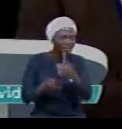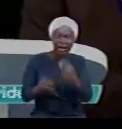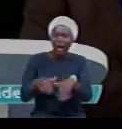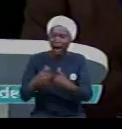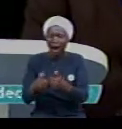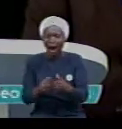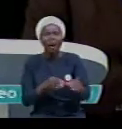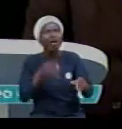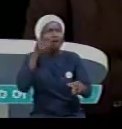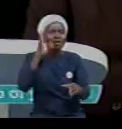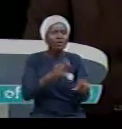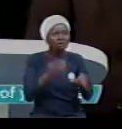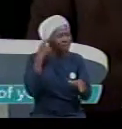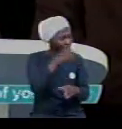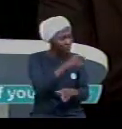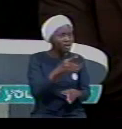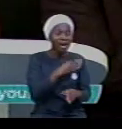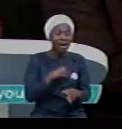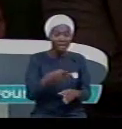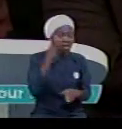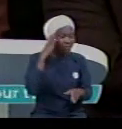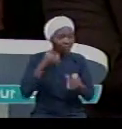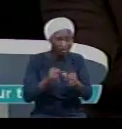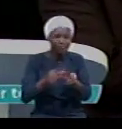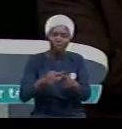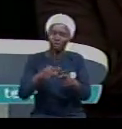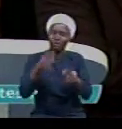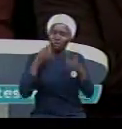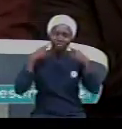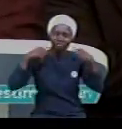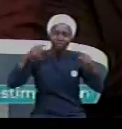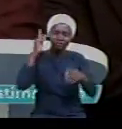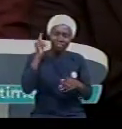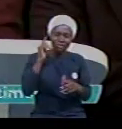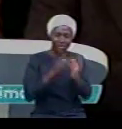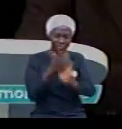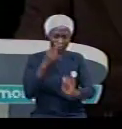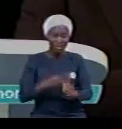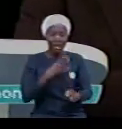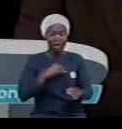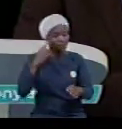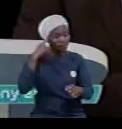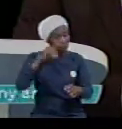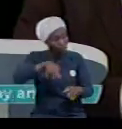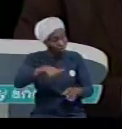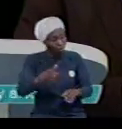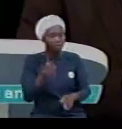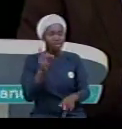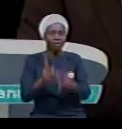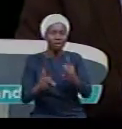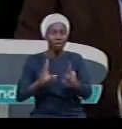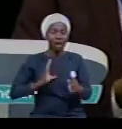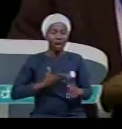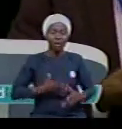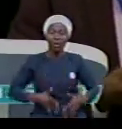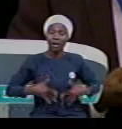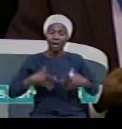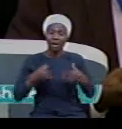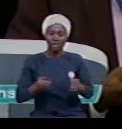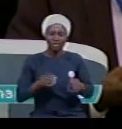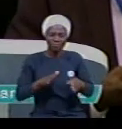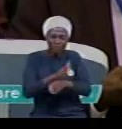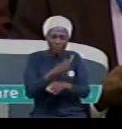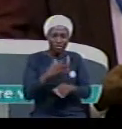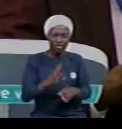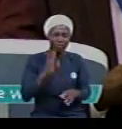you? And they will continue to share the testimonies. And for the rest, oh Lord God, our lives full of